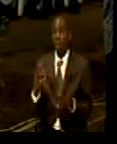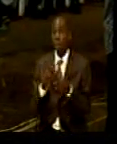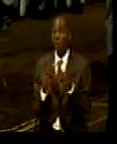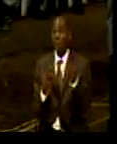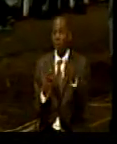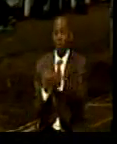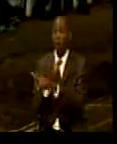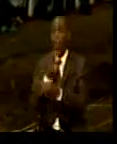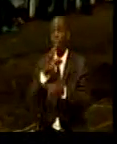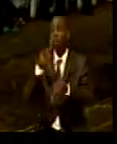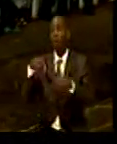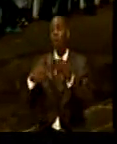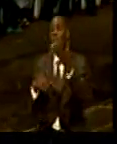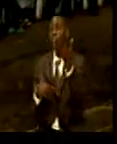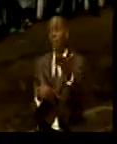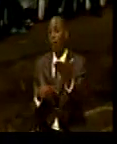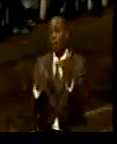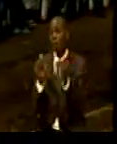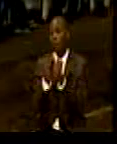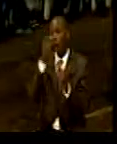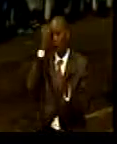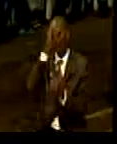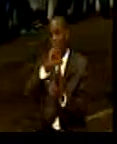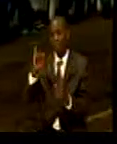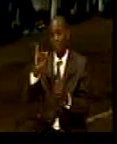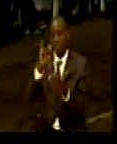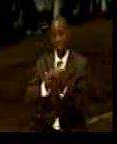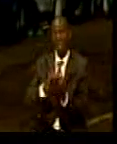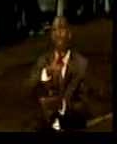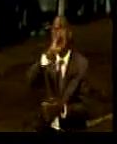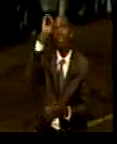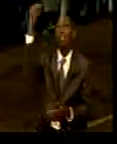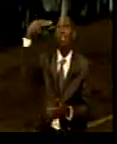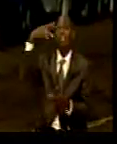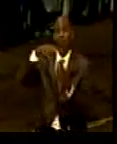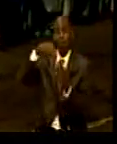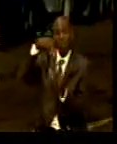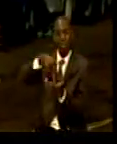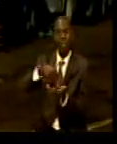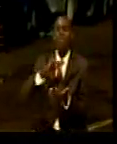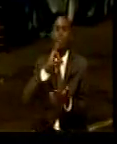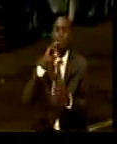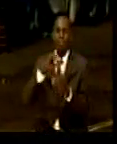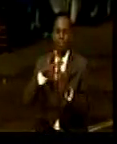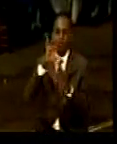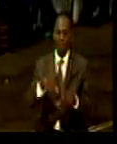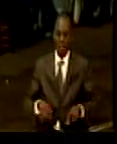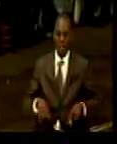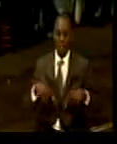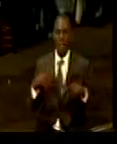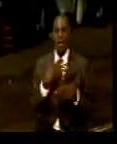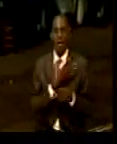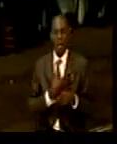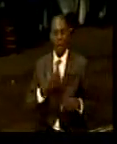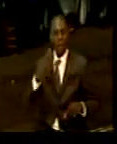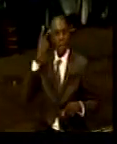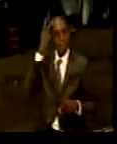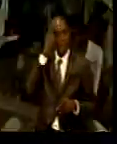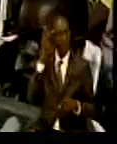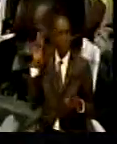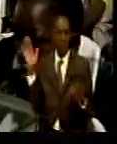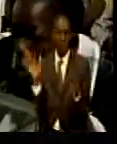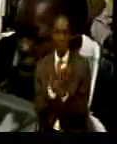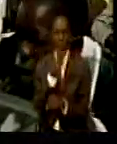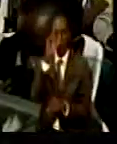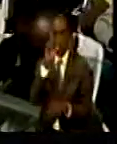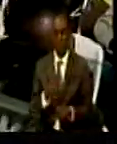understanding that the grace to stand has come in your life. And purposefully, you will stand for